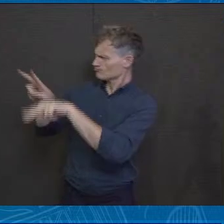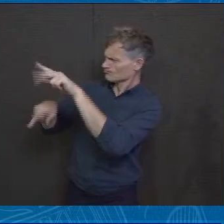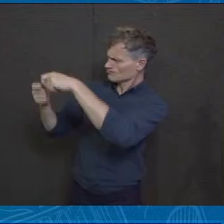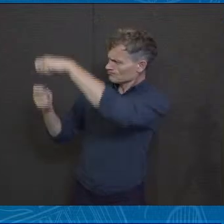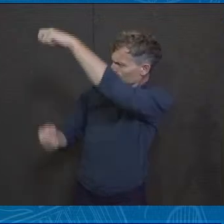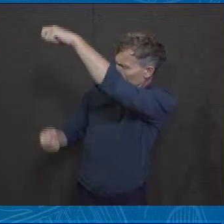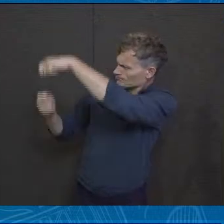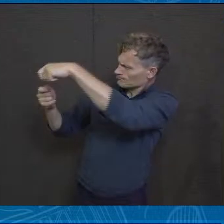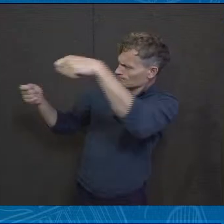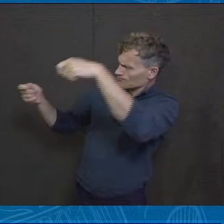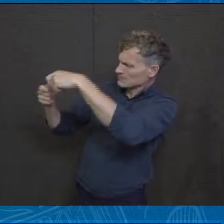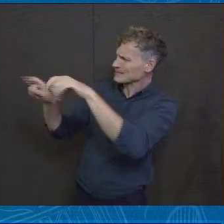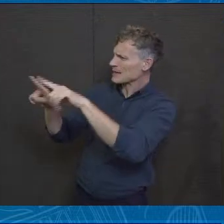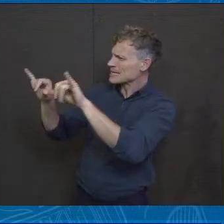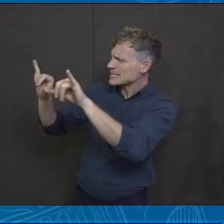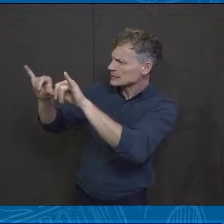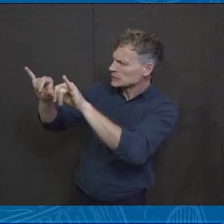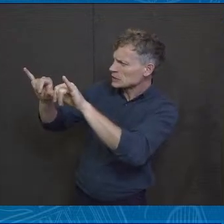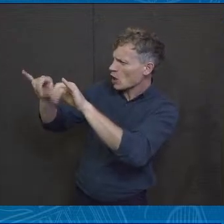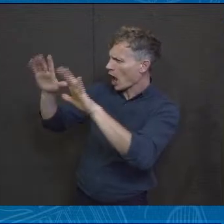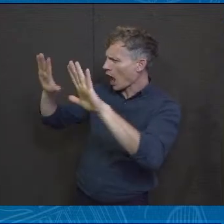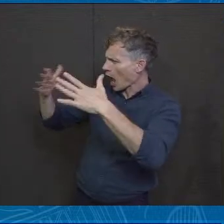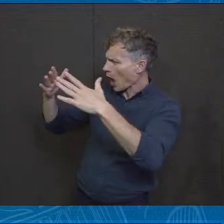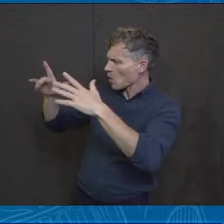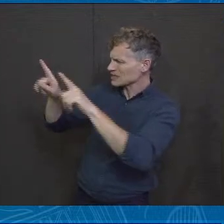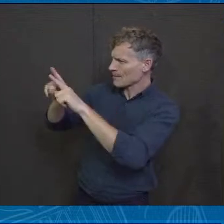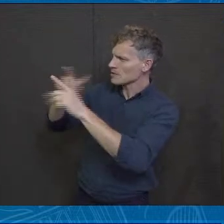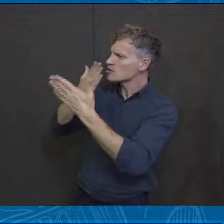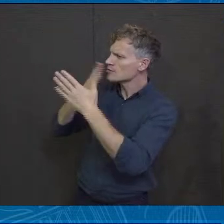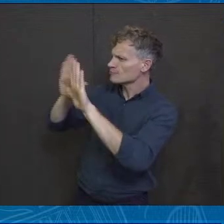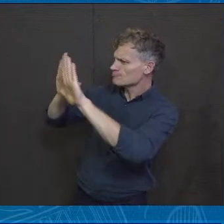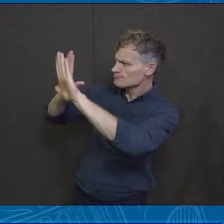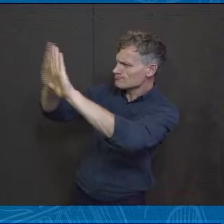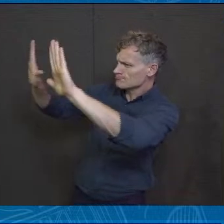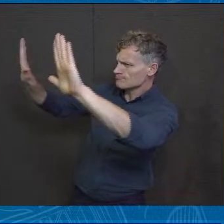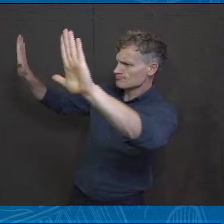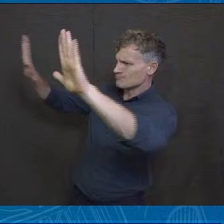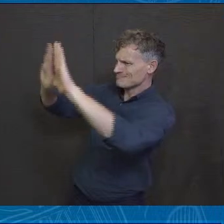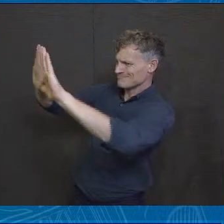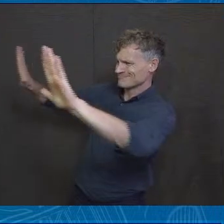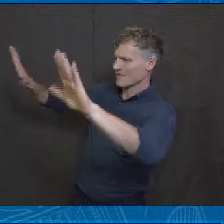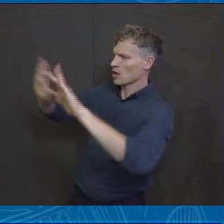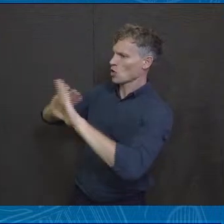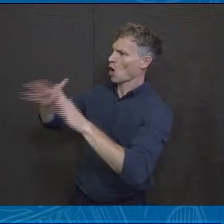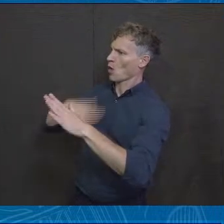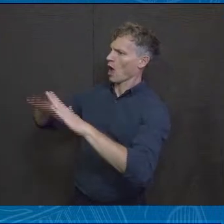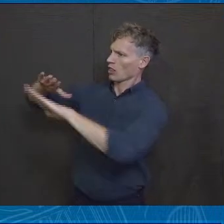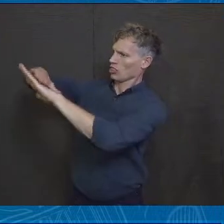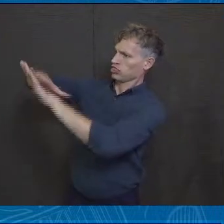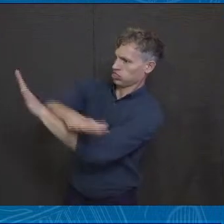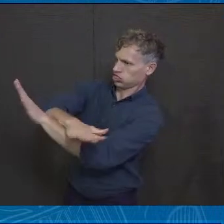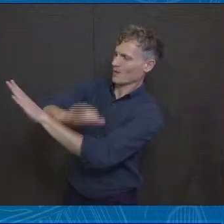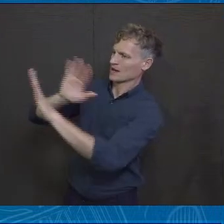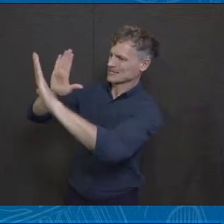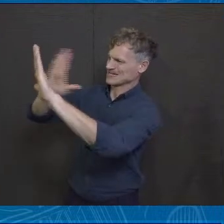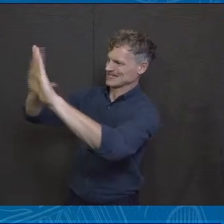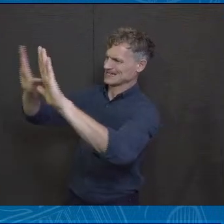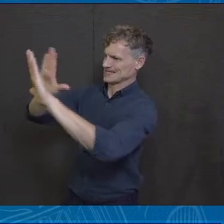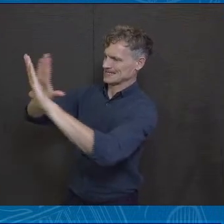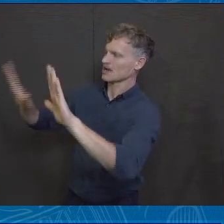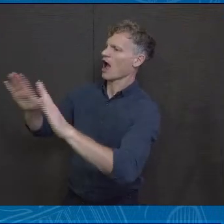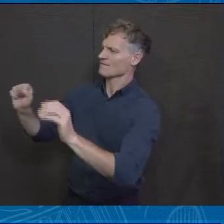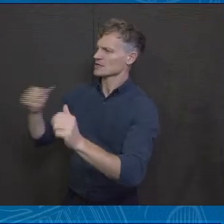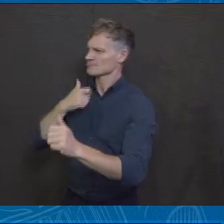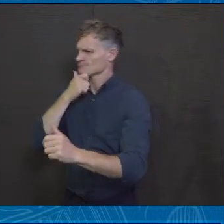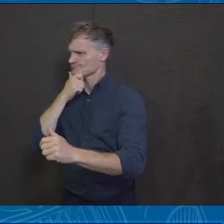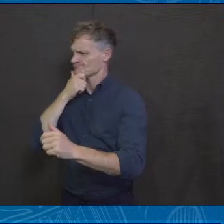until now, but with changing climate conditions and limited resources, involvement from the